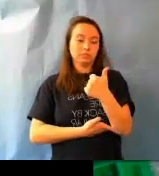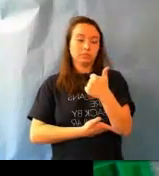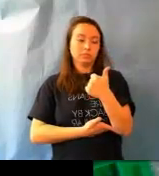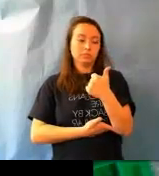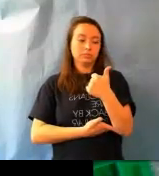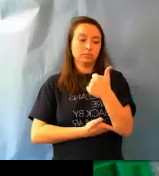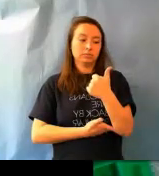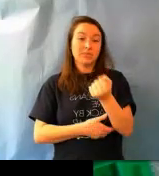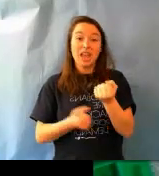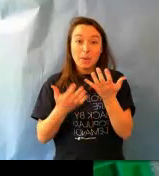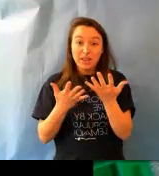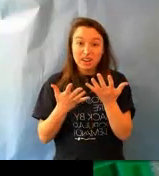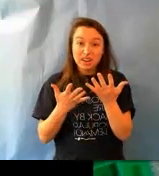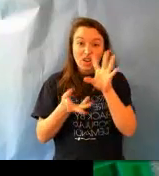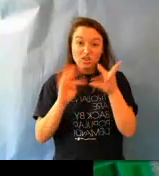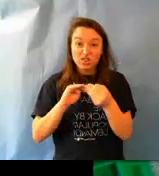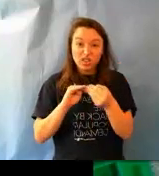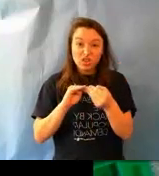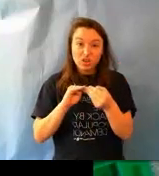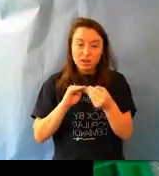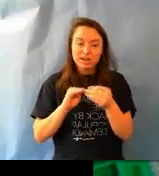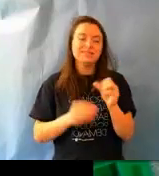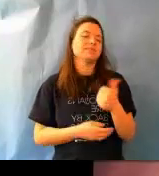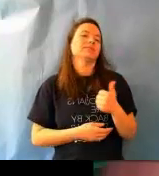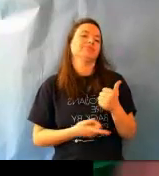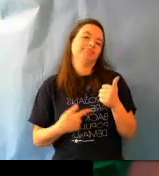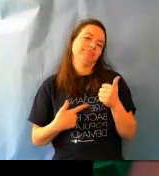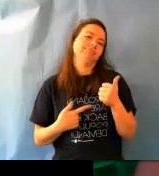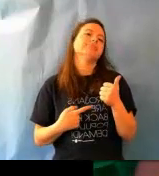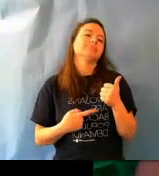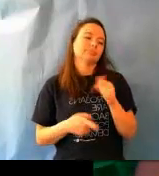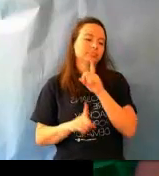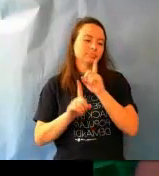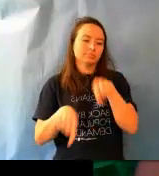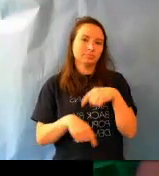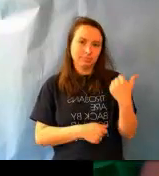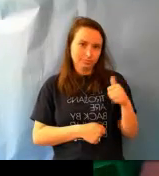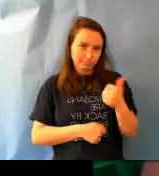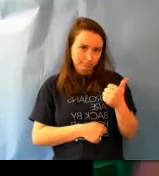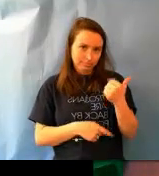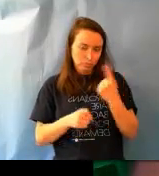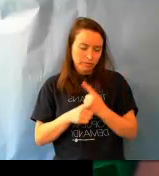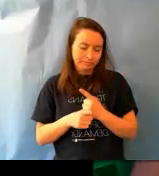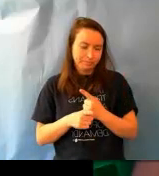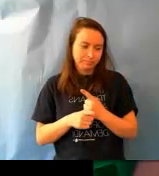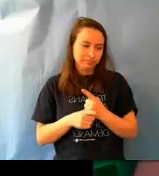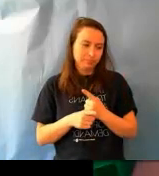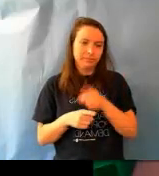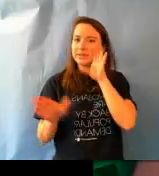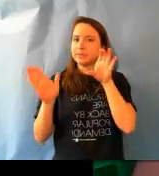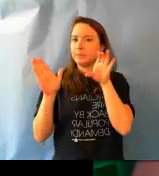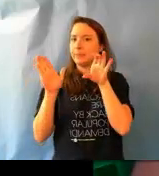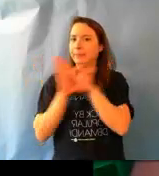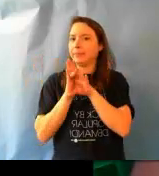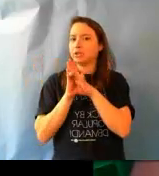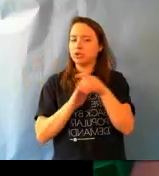10. So how many did he have in all? 10. So my answer is 10. Let's draw a picture to